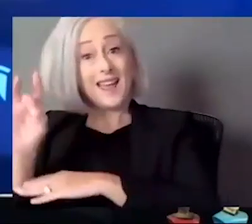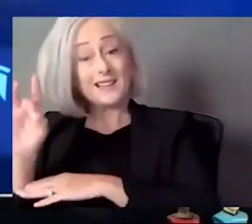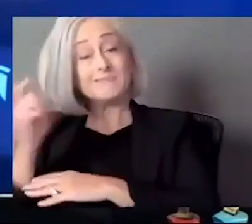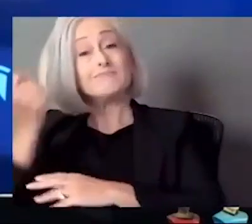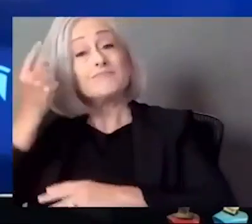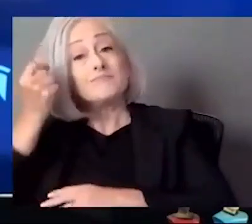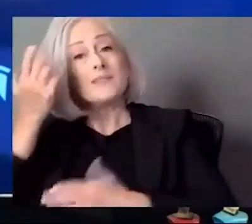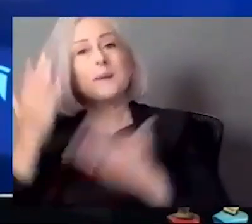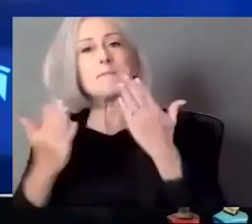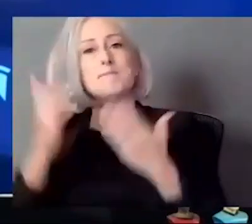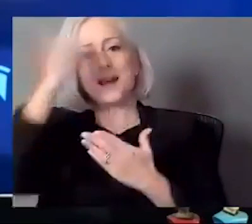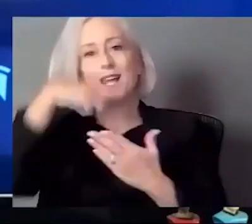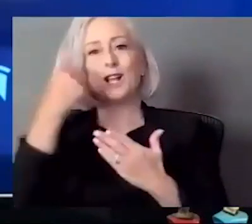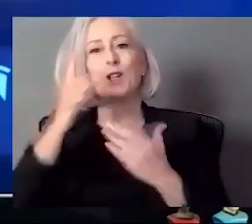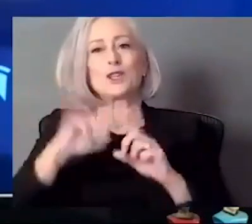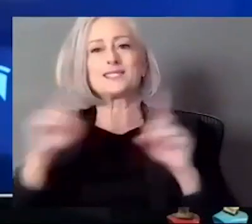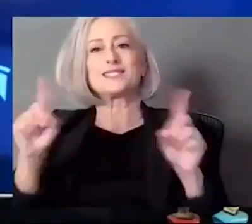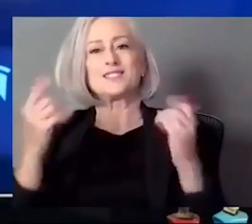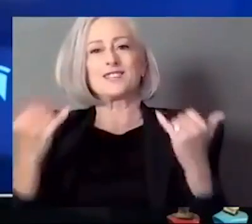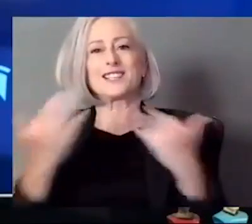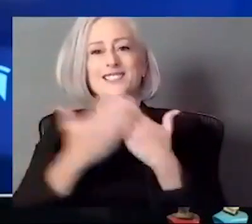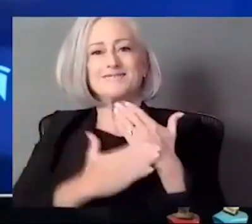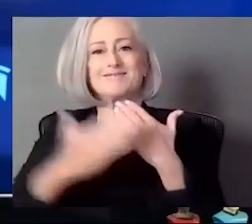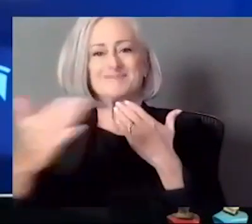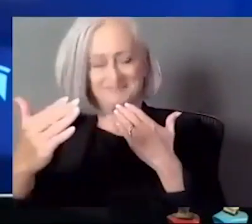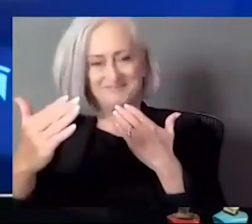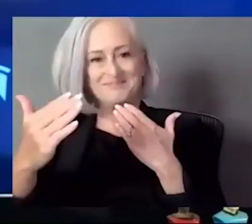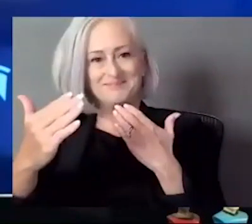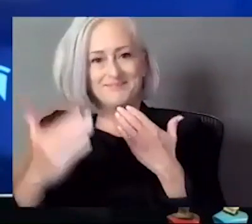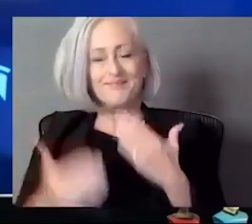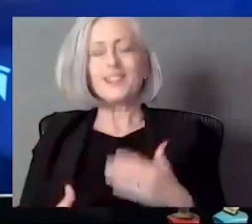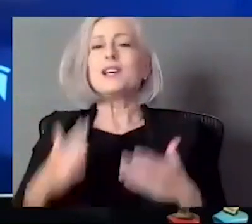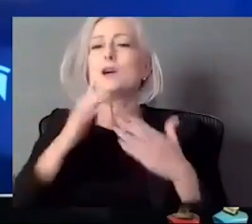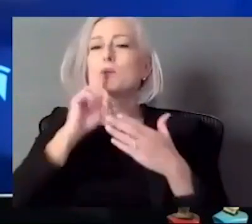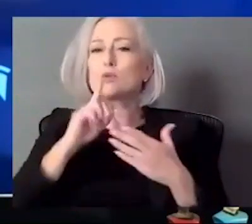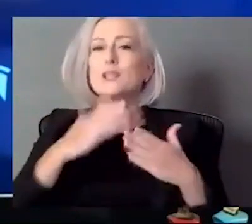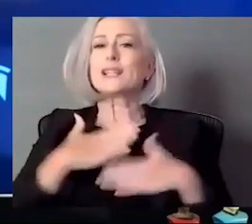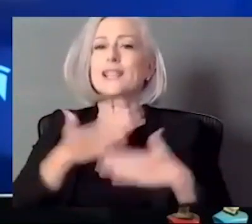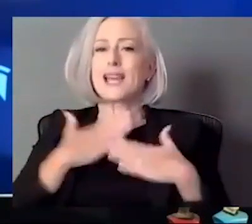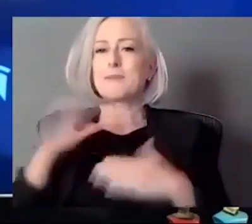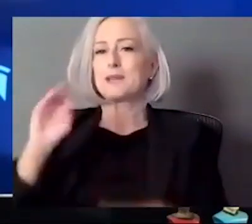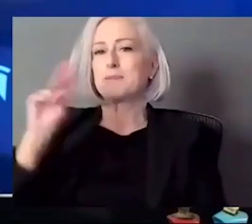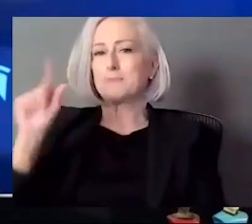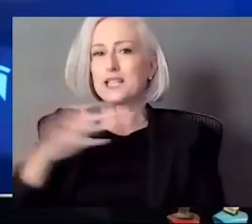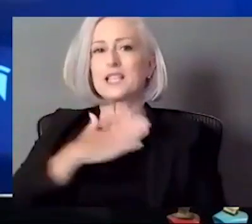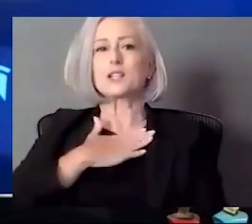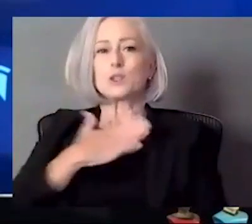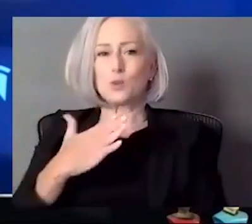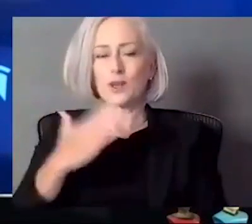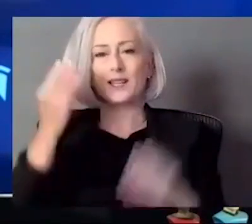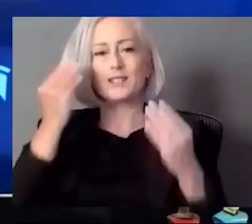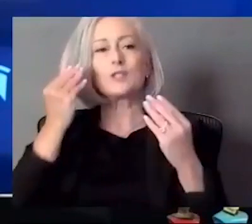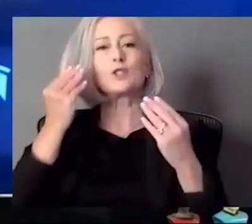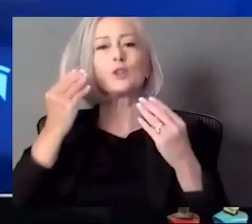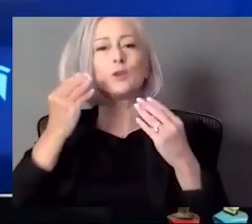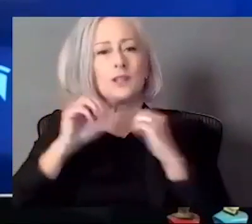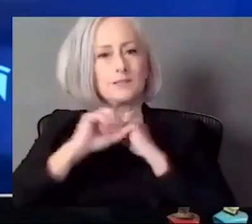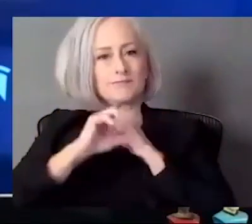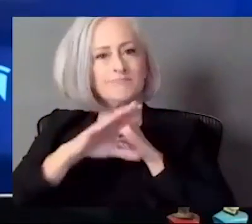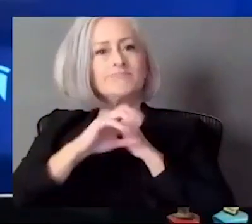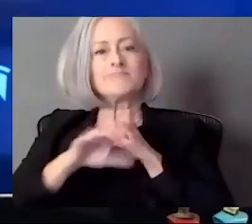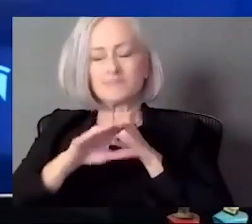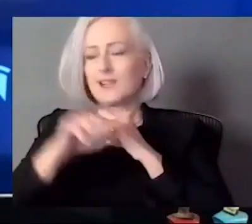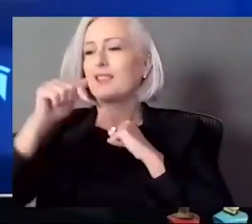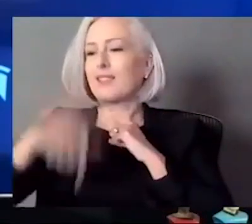how grateful we are to media for streaming this update, and we hope they will continue to do it as we make